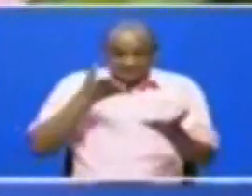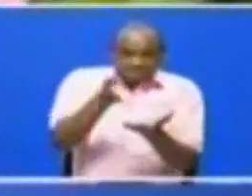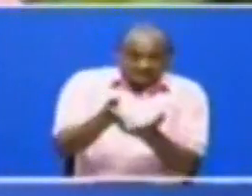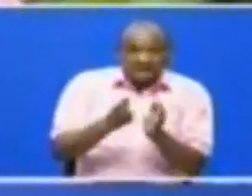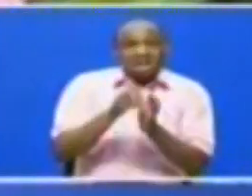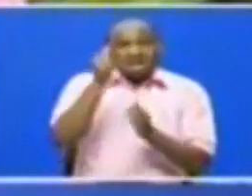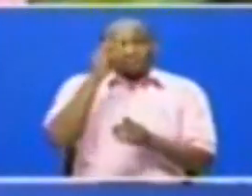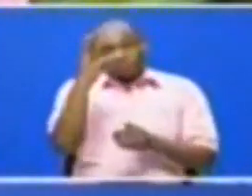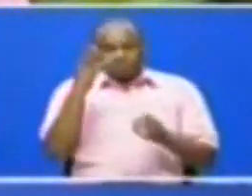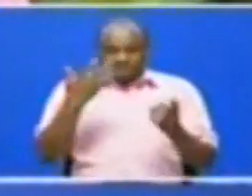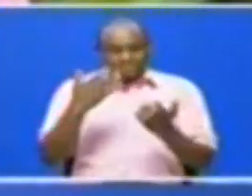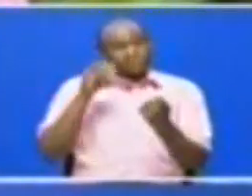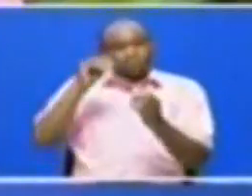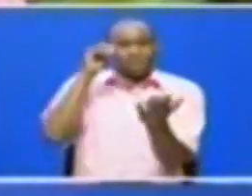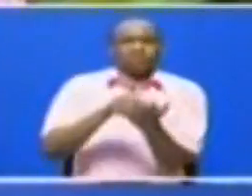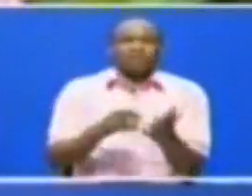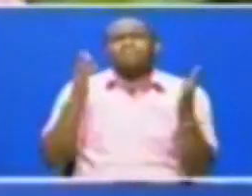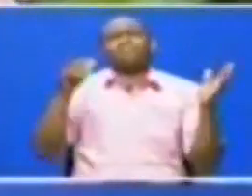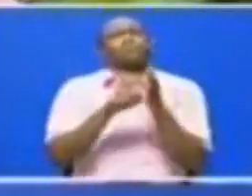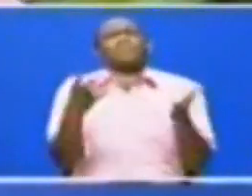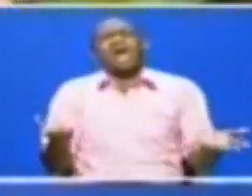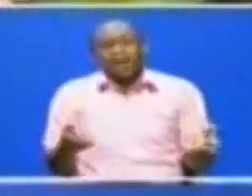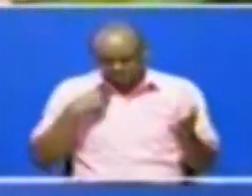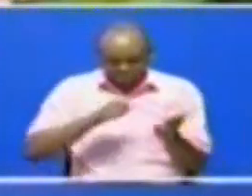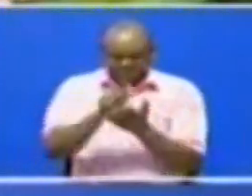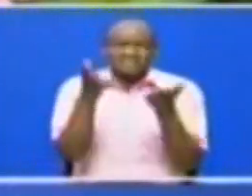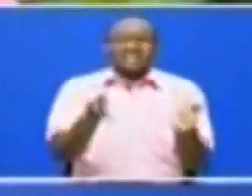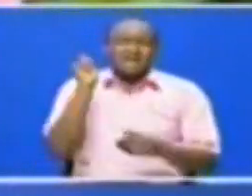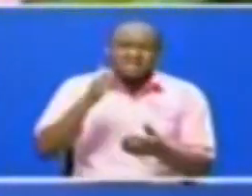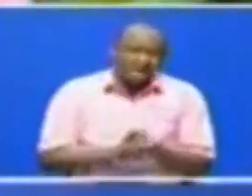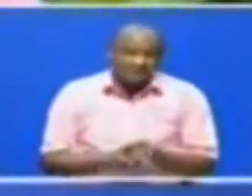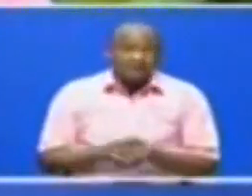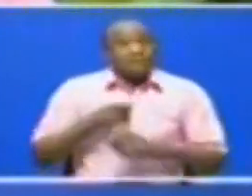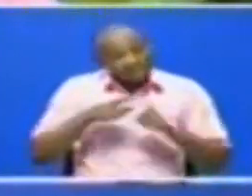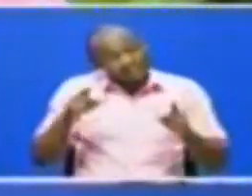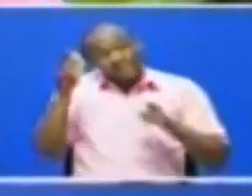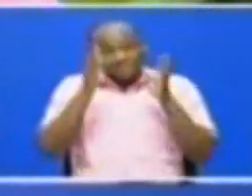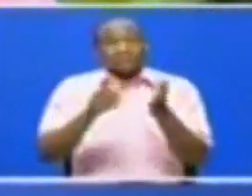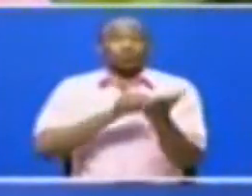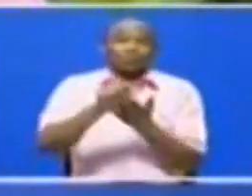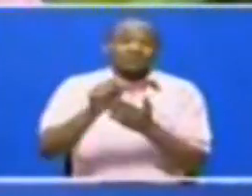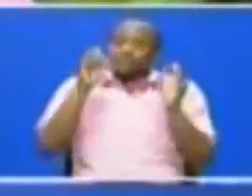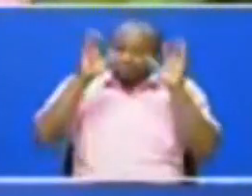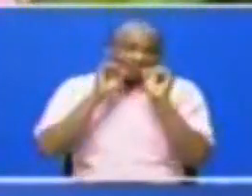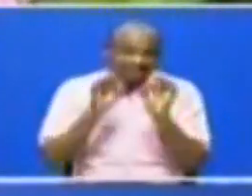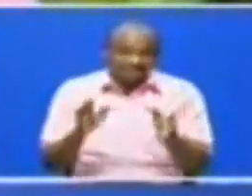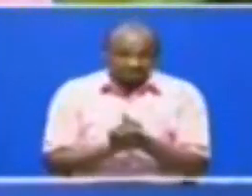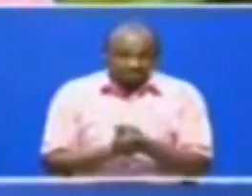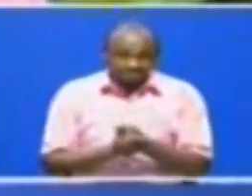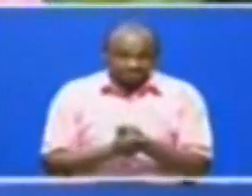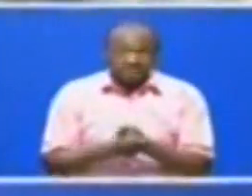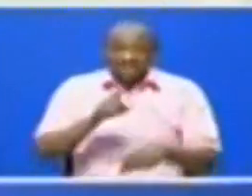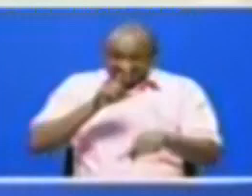A4 size paper. It was a big deal. We can actually print it here in Kenya, but whoever prints it doesn't matter. As the